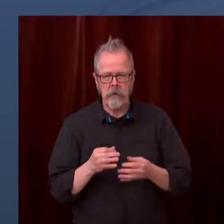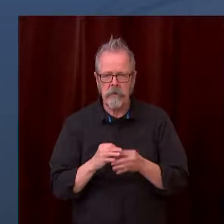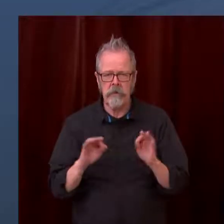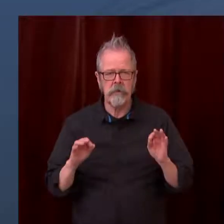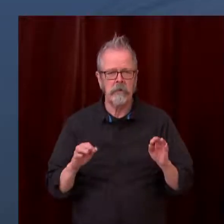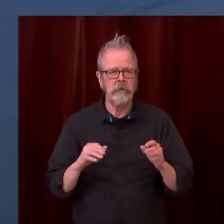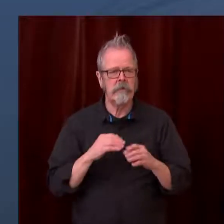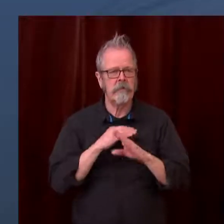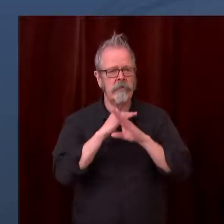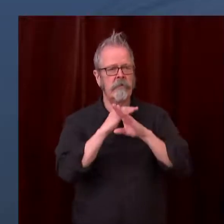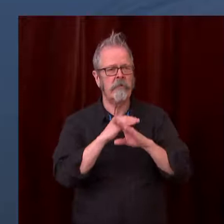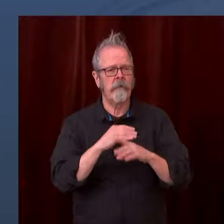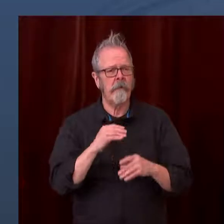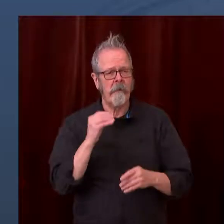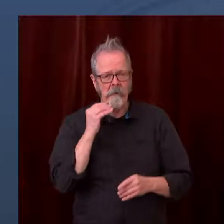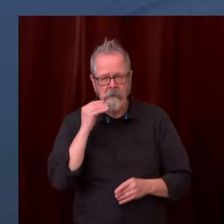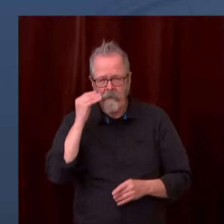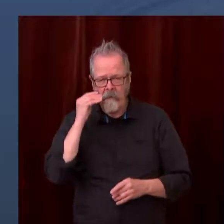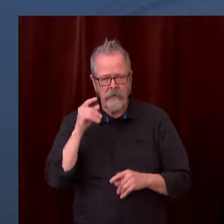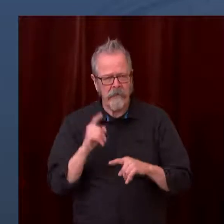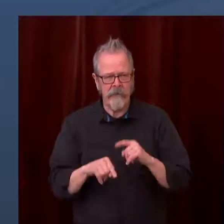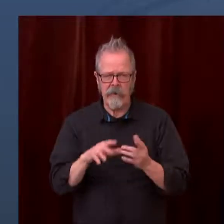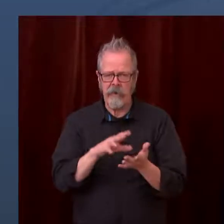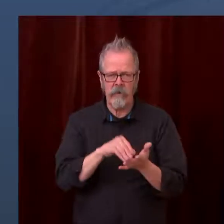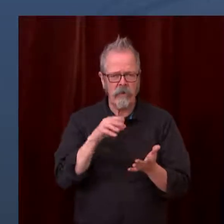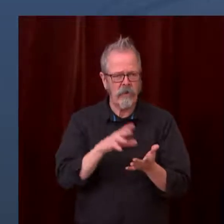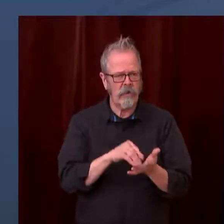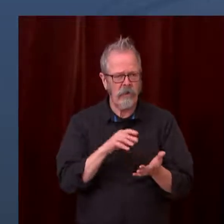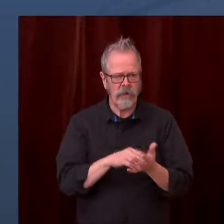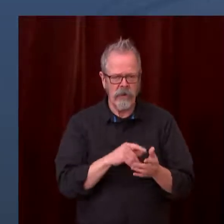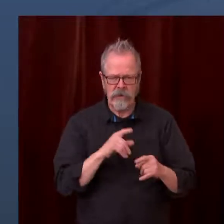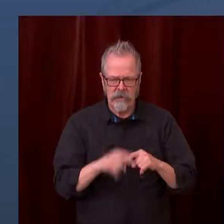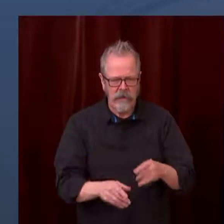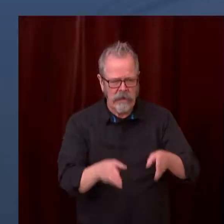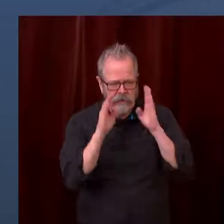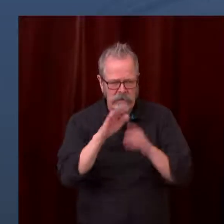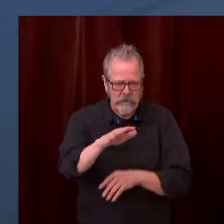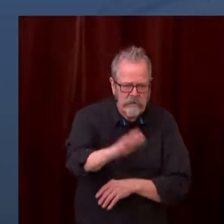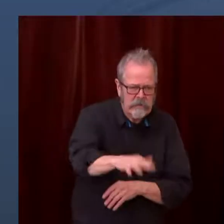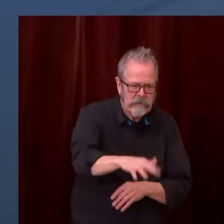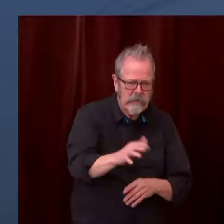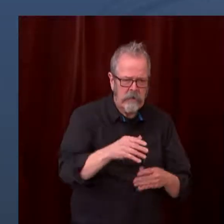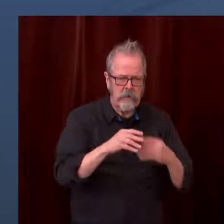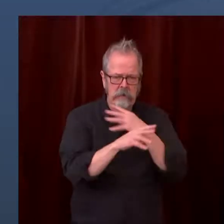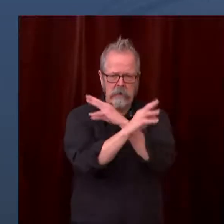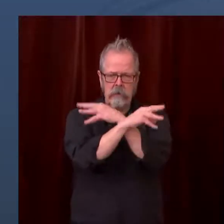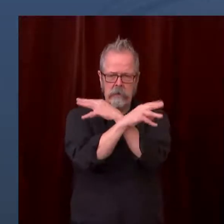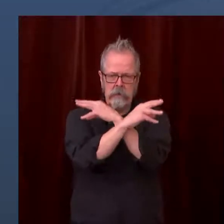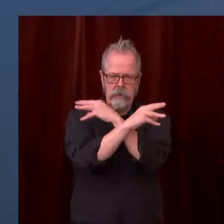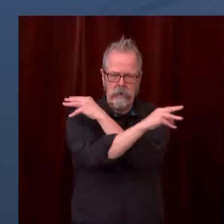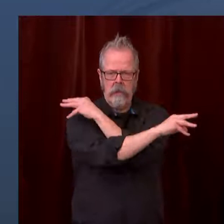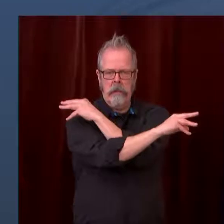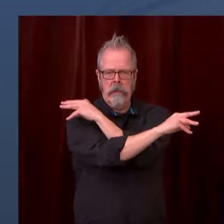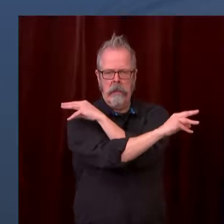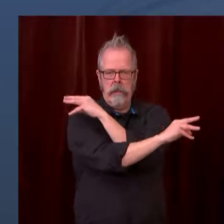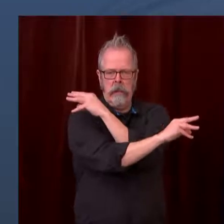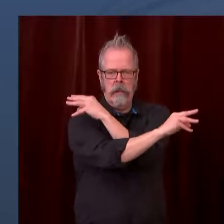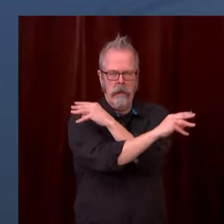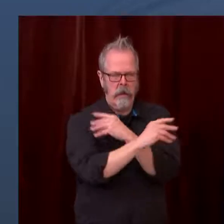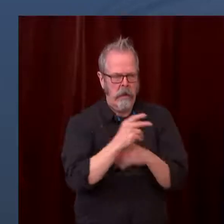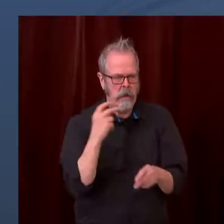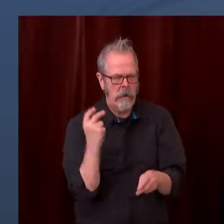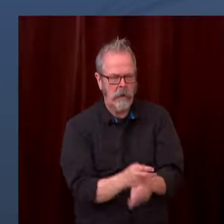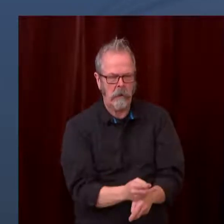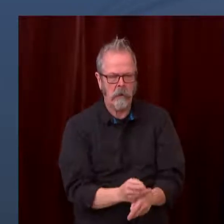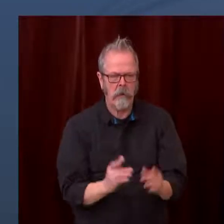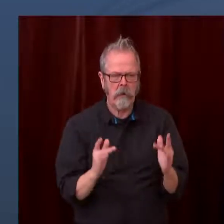that even with the best teacher in the world, there is a magic of in-person learning that can't be replaced. Now, I want to say this. I